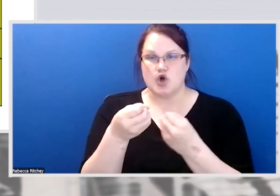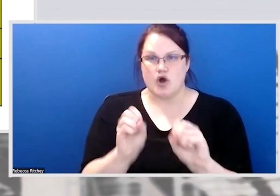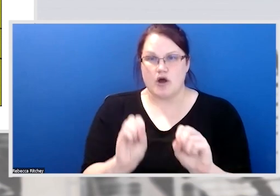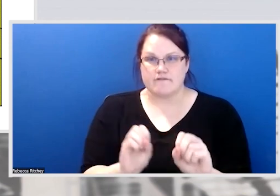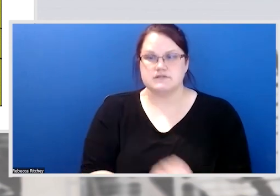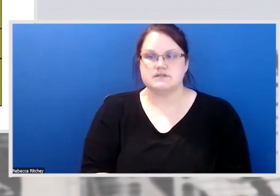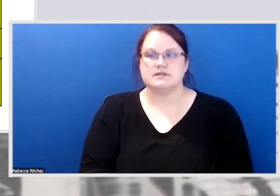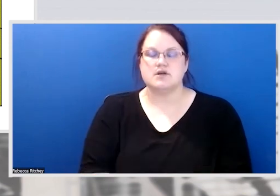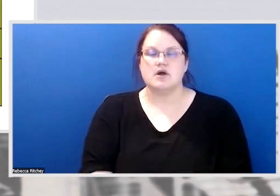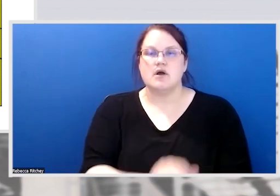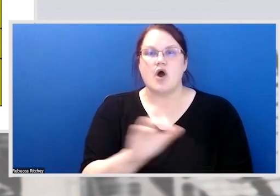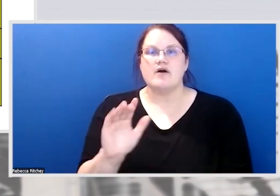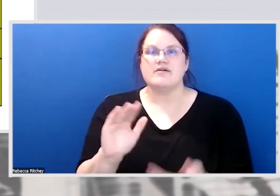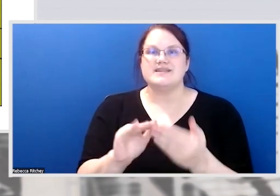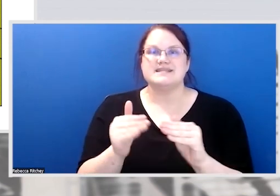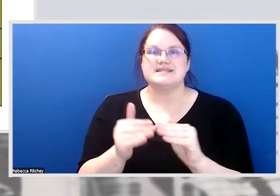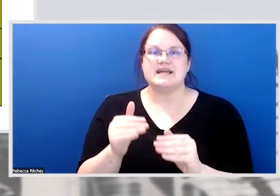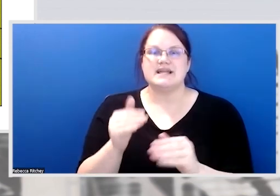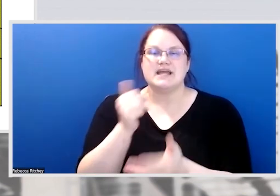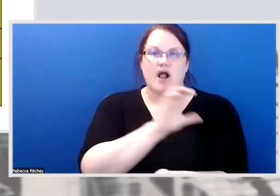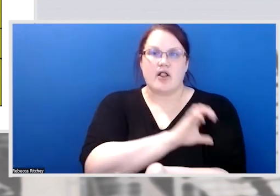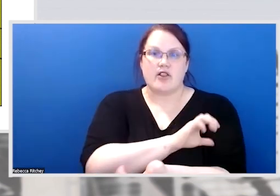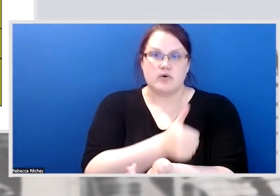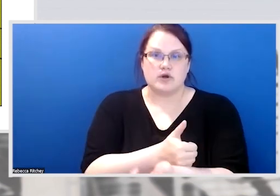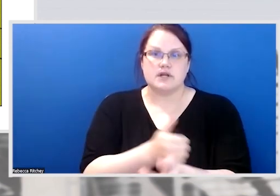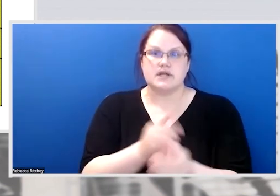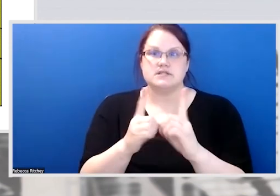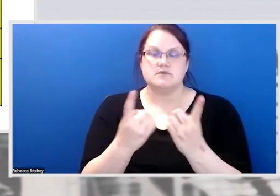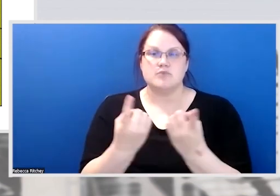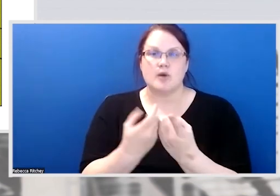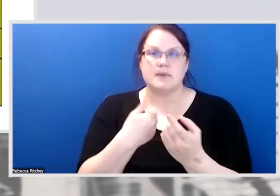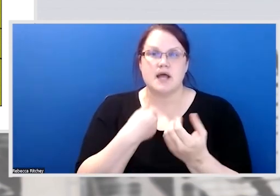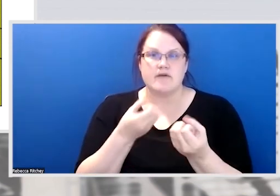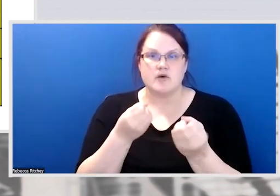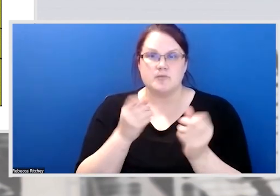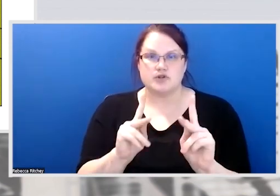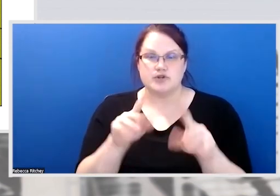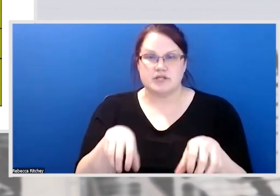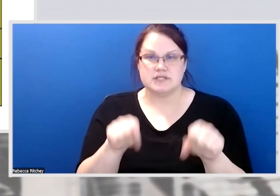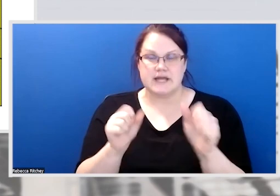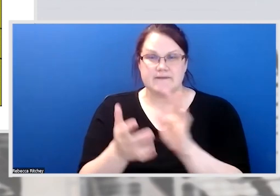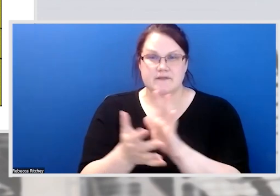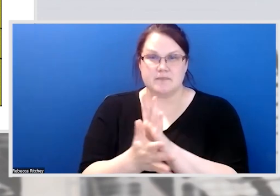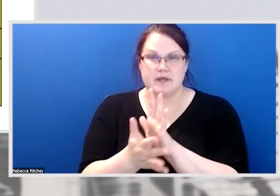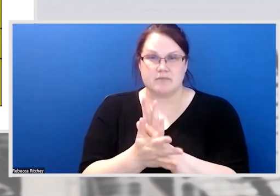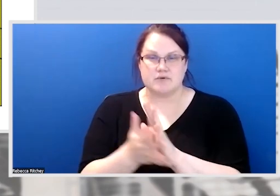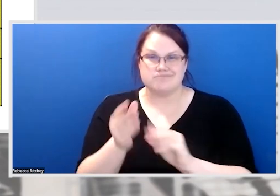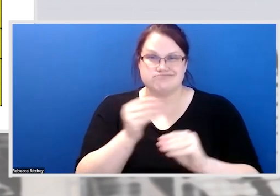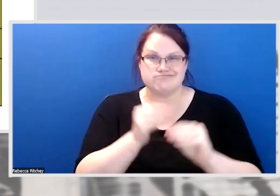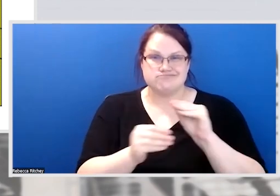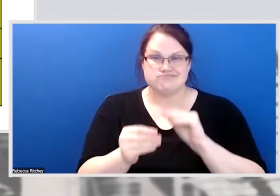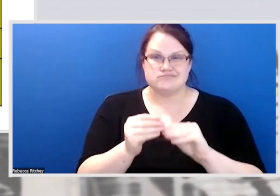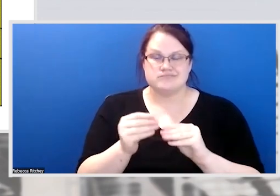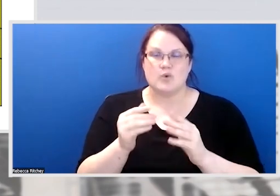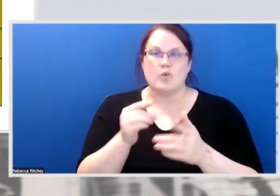the city authorities and departments, and they have the opportunity to take the spreadsheet and filter it by what's relevant to